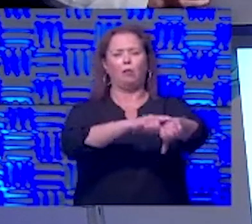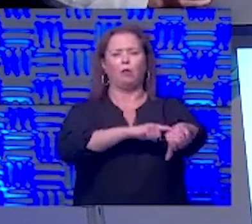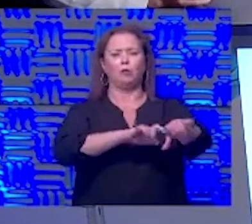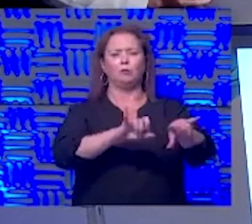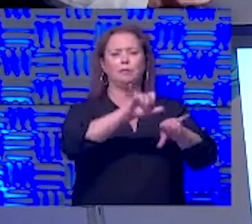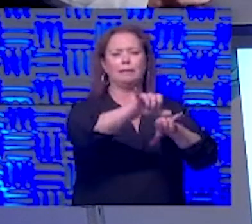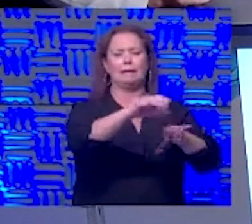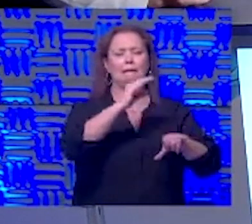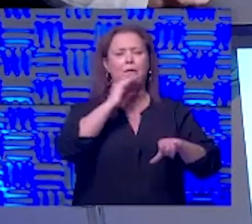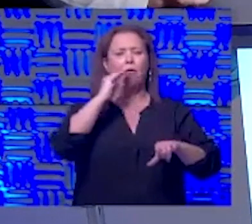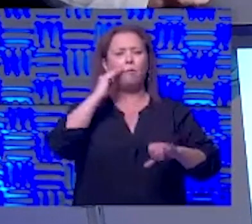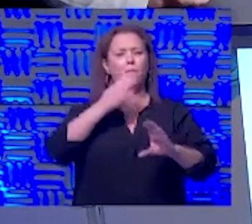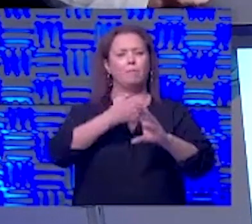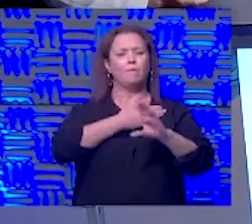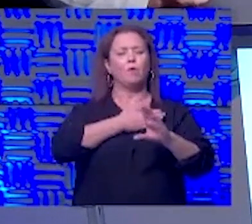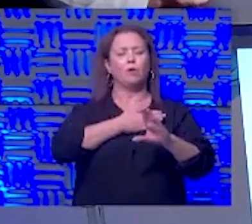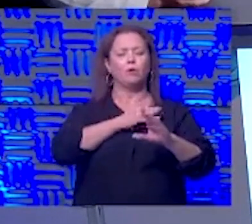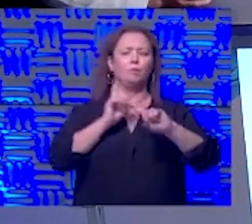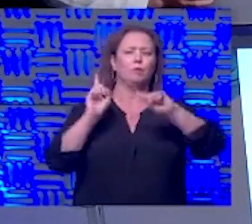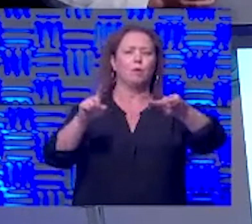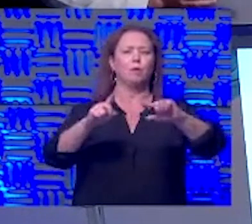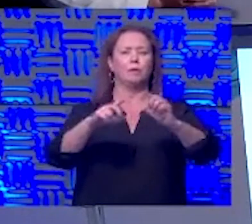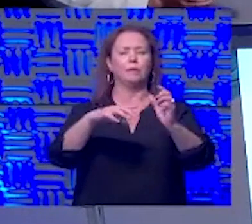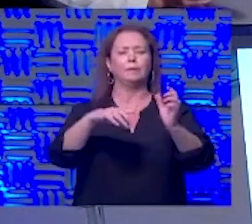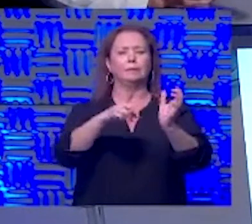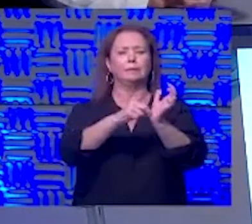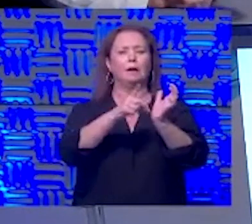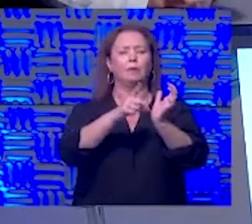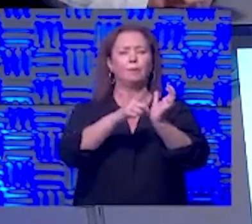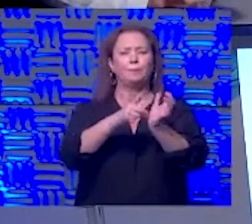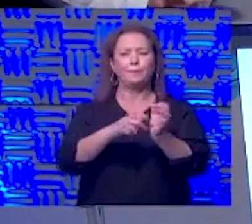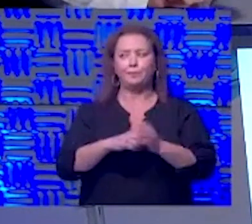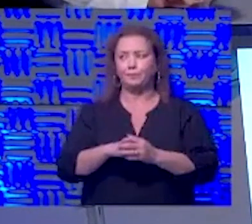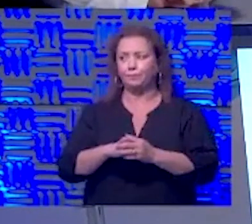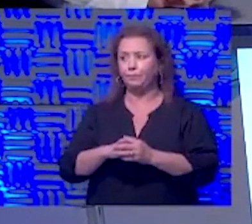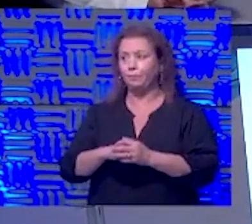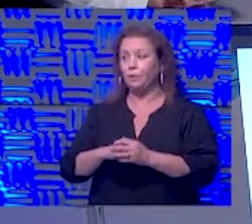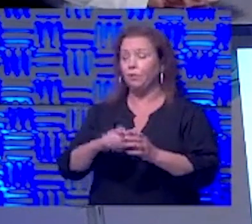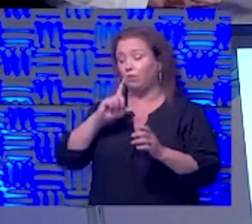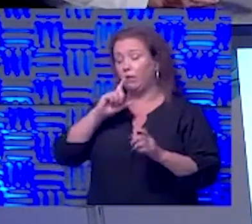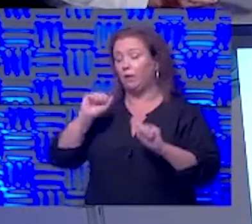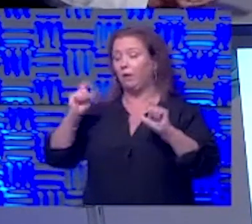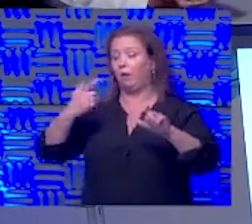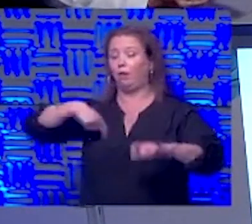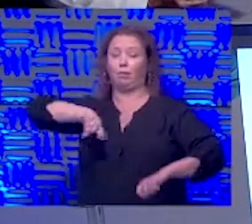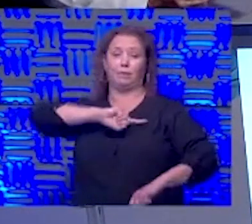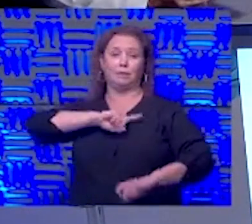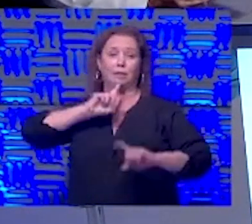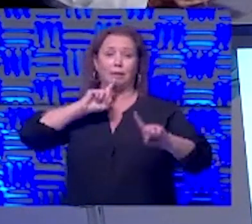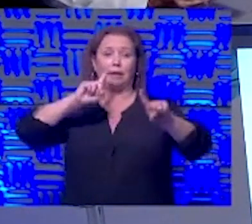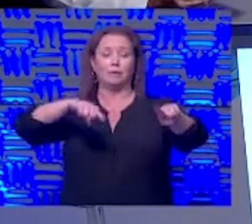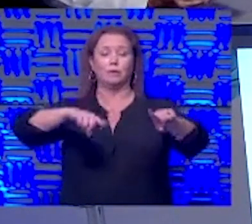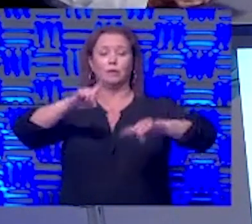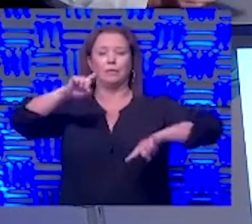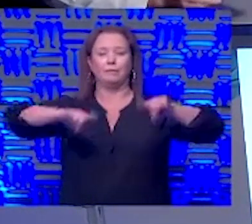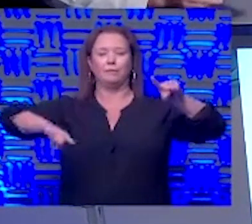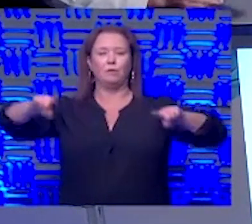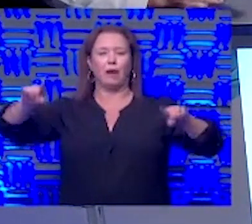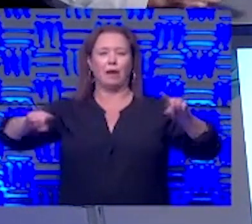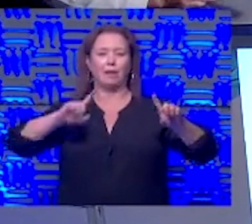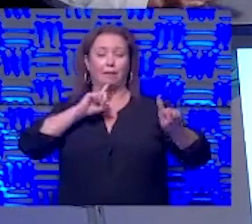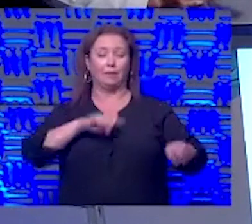out before you get medical care? Okay, let's hit that one, but we'll turn to all of us for this because it's kind of a little bit different for different groups.